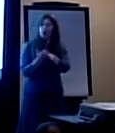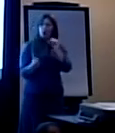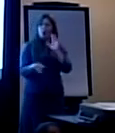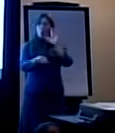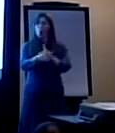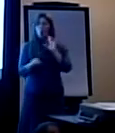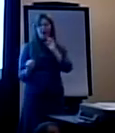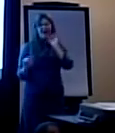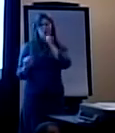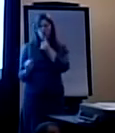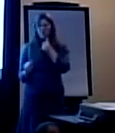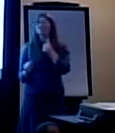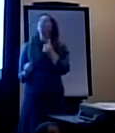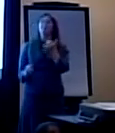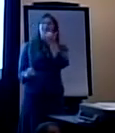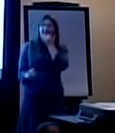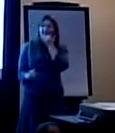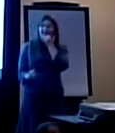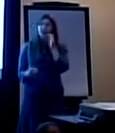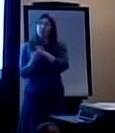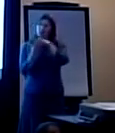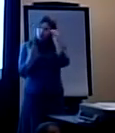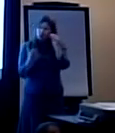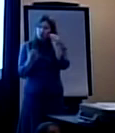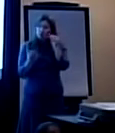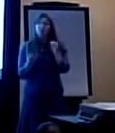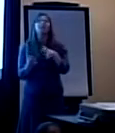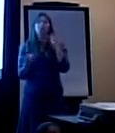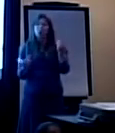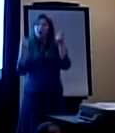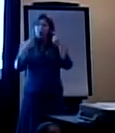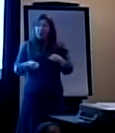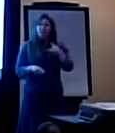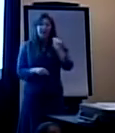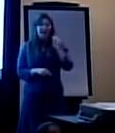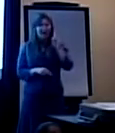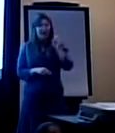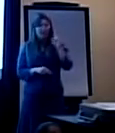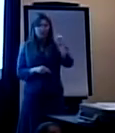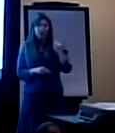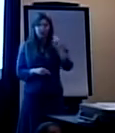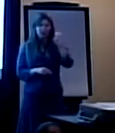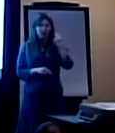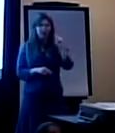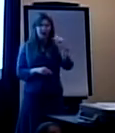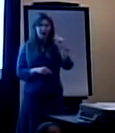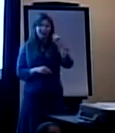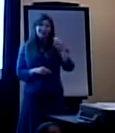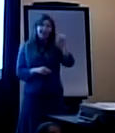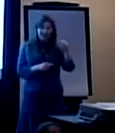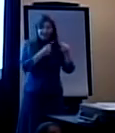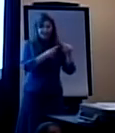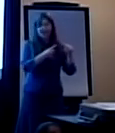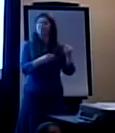Mistakes are essential. Without mistakes, there is no growth. As Albert Einstein said, if you don't make mistakes, you must not be doing anything